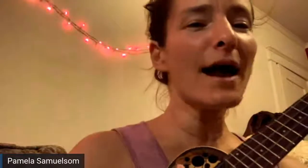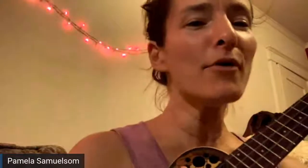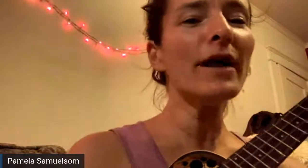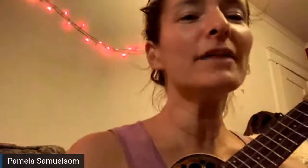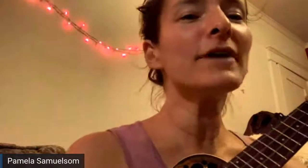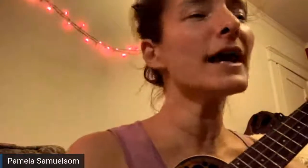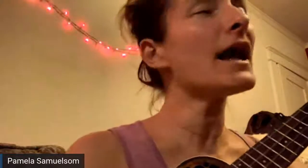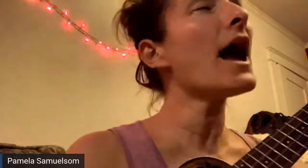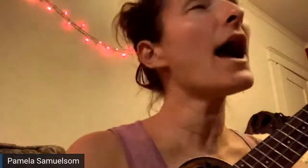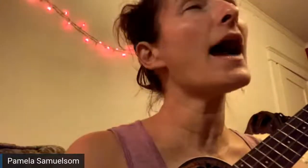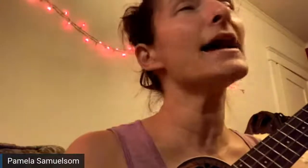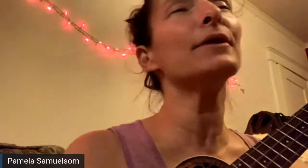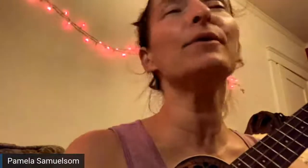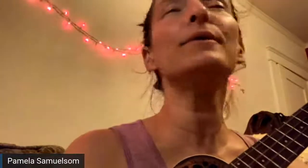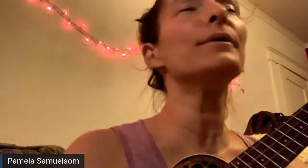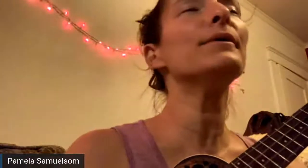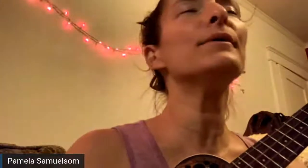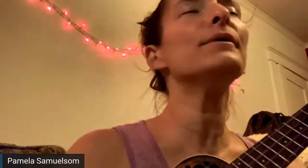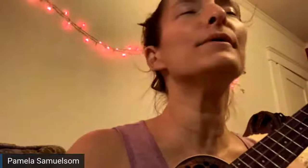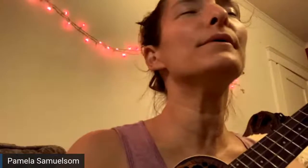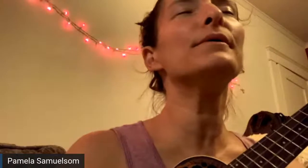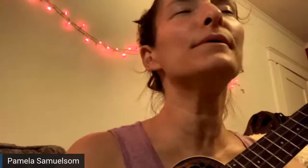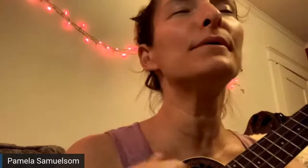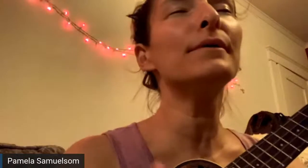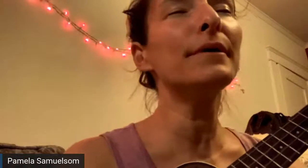se acabó el verano.